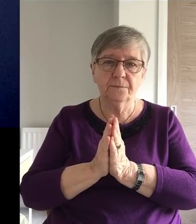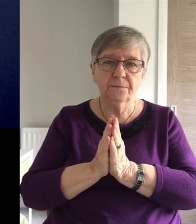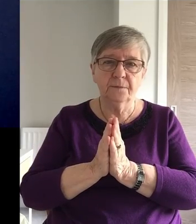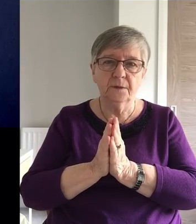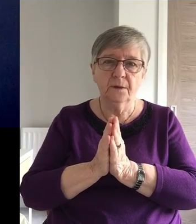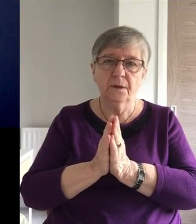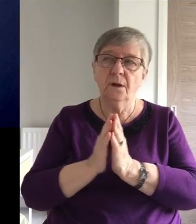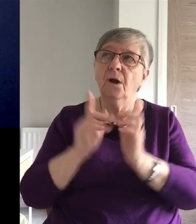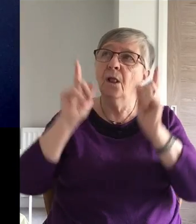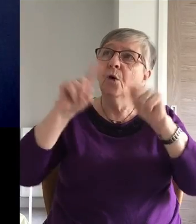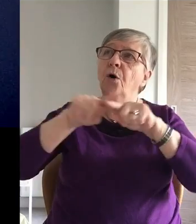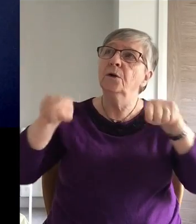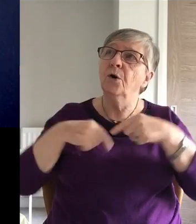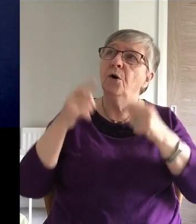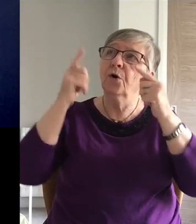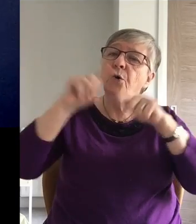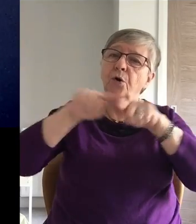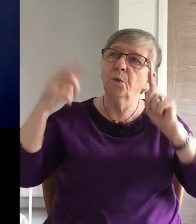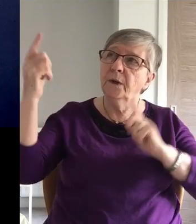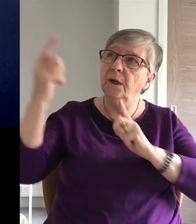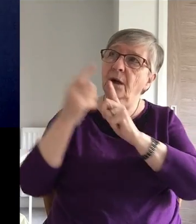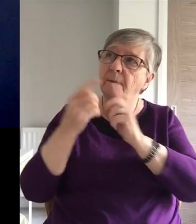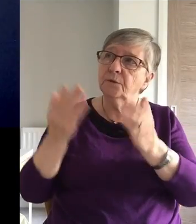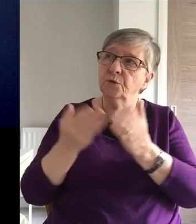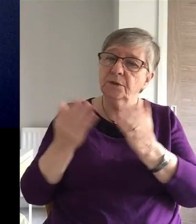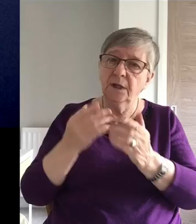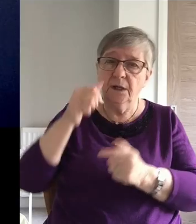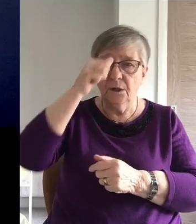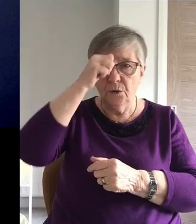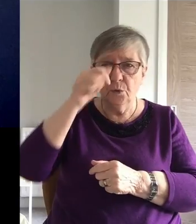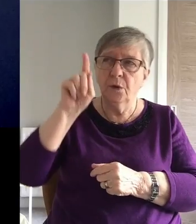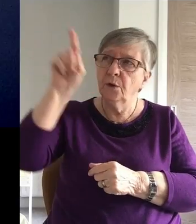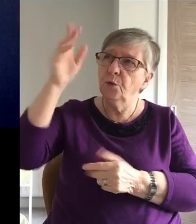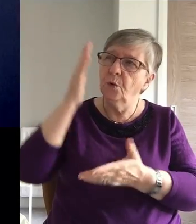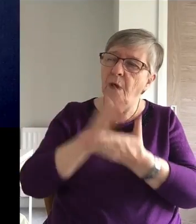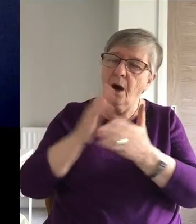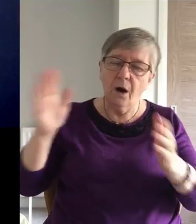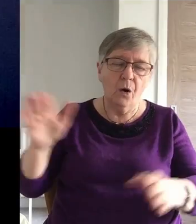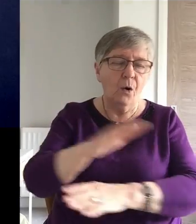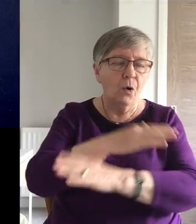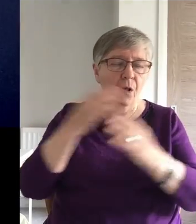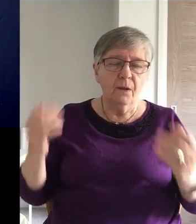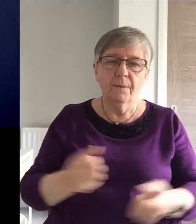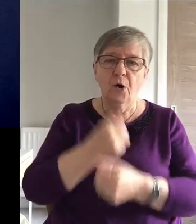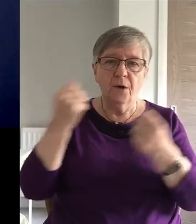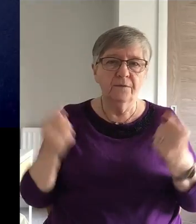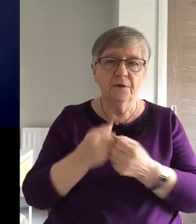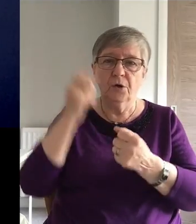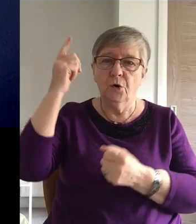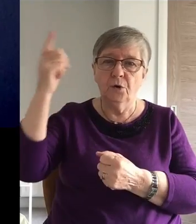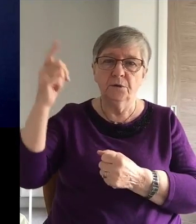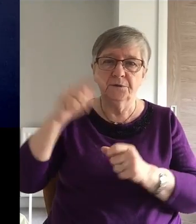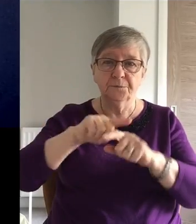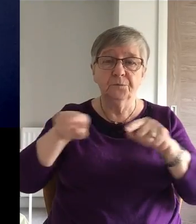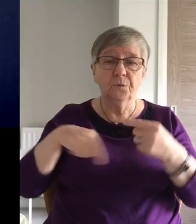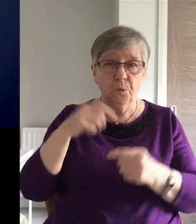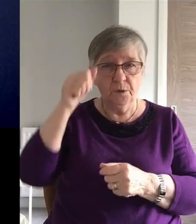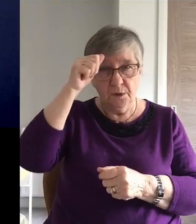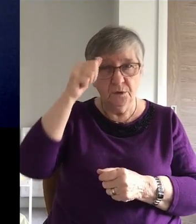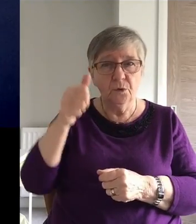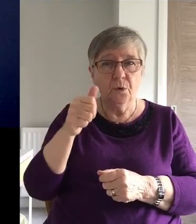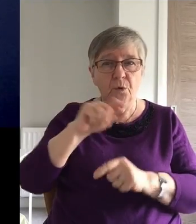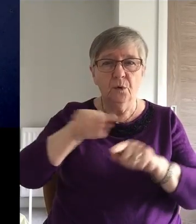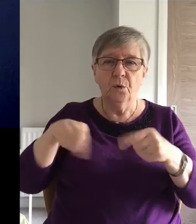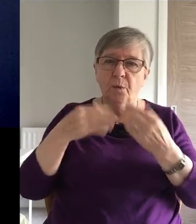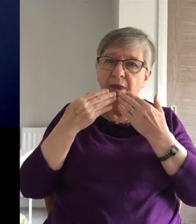Lord our God, we come before you today in the knowledge that you are an all-powerful God. We recognise and we